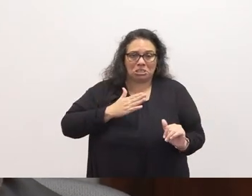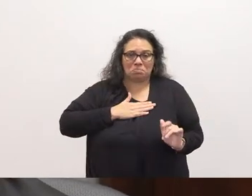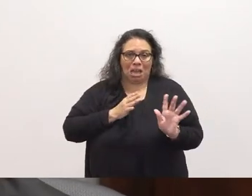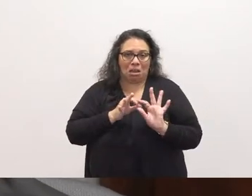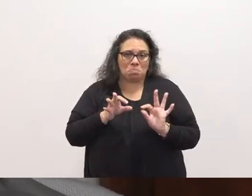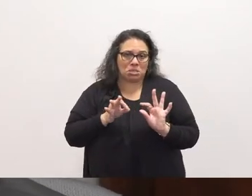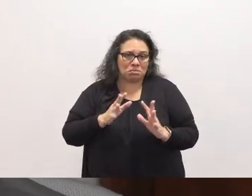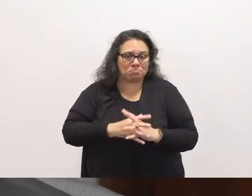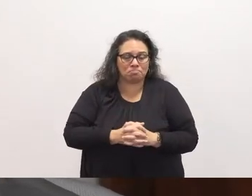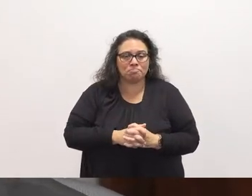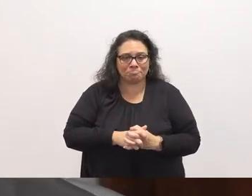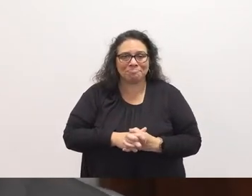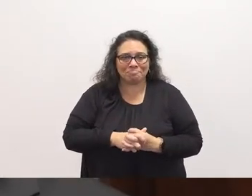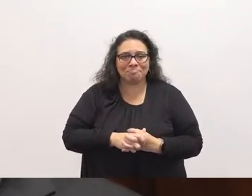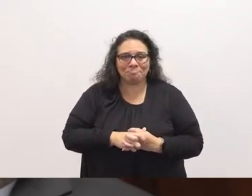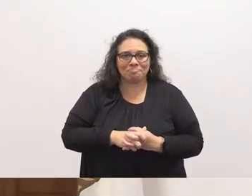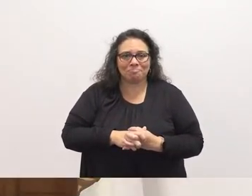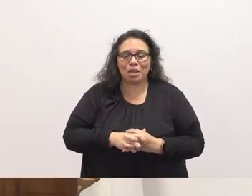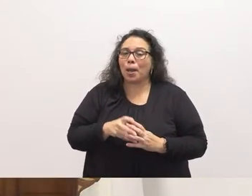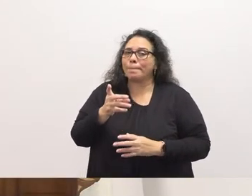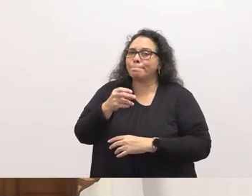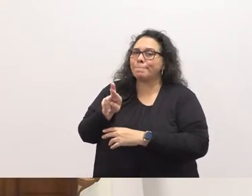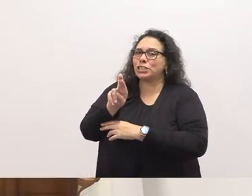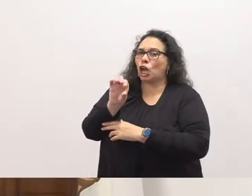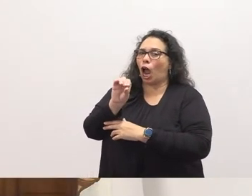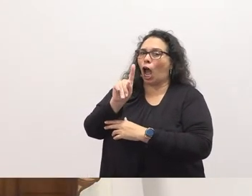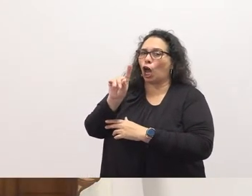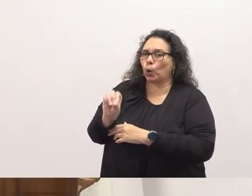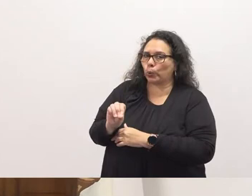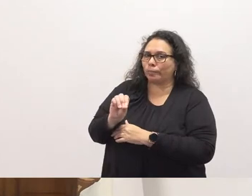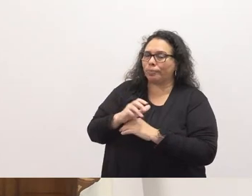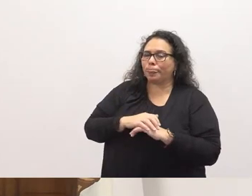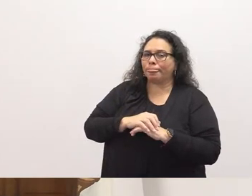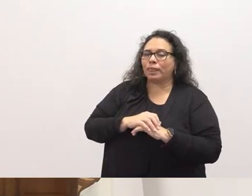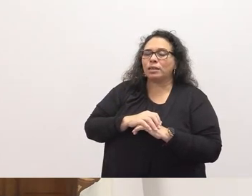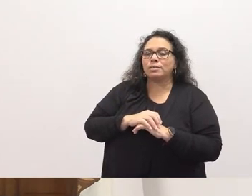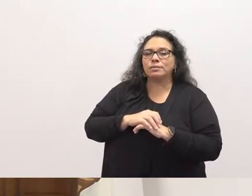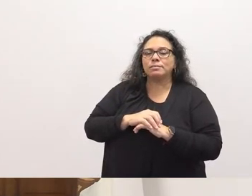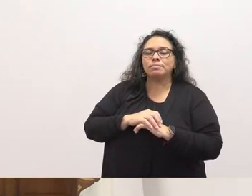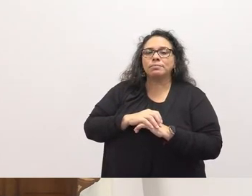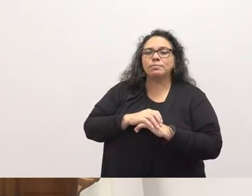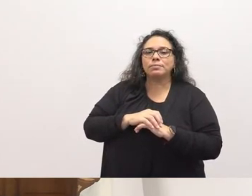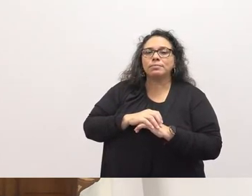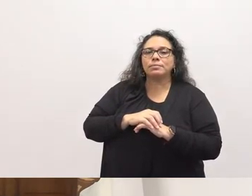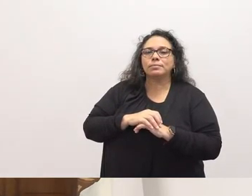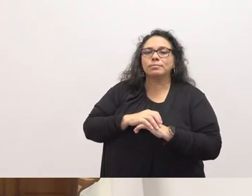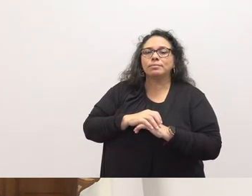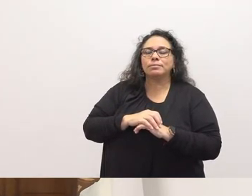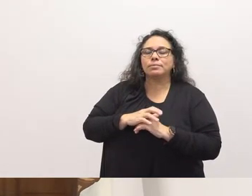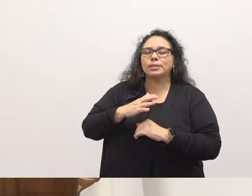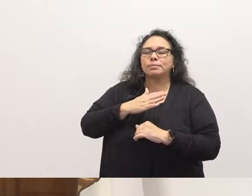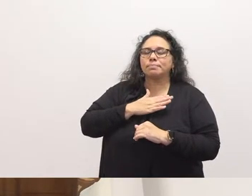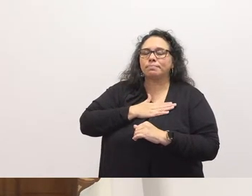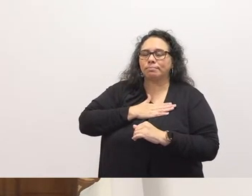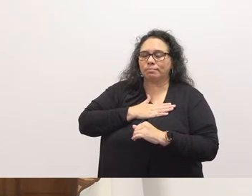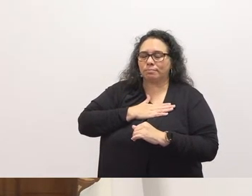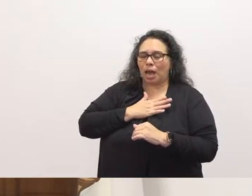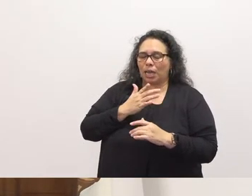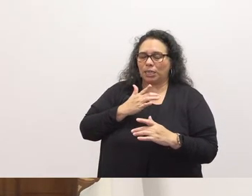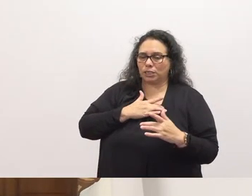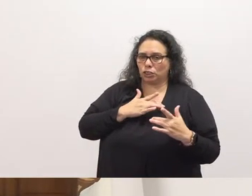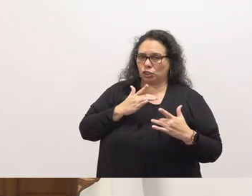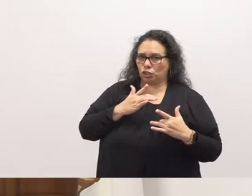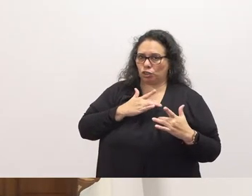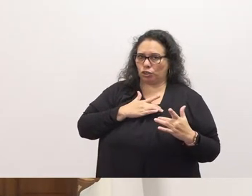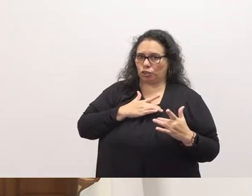comments. Mr. Otto. Yeah, and my concern is that